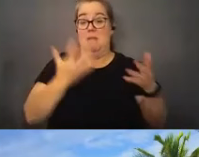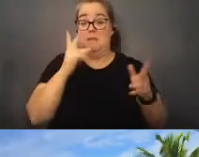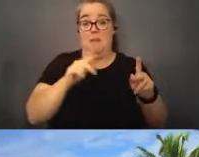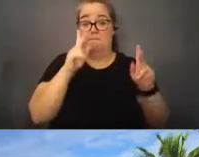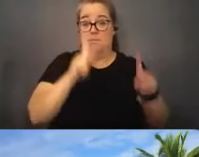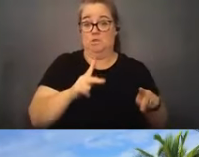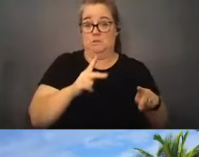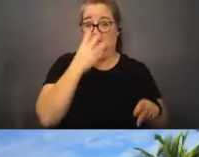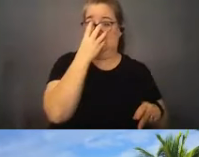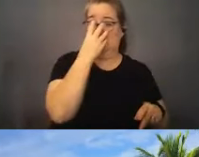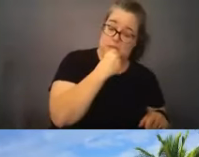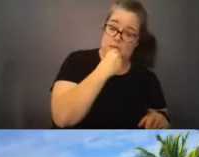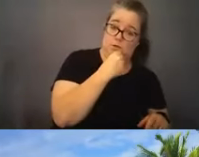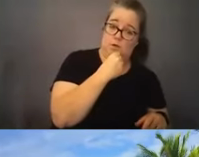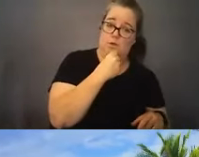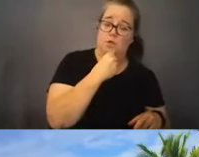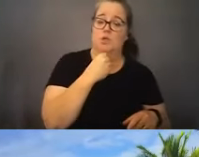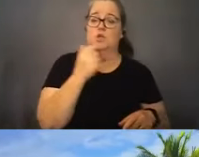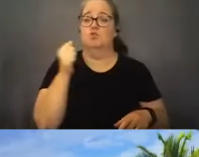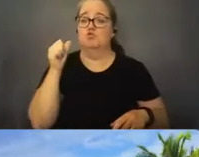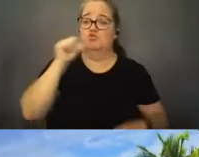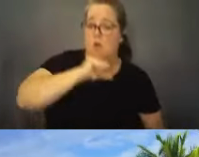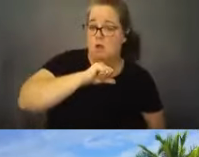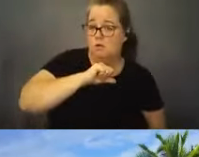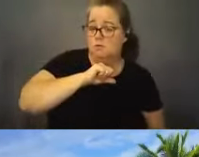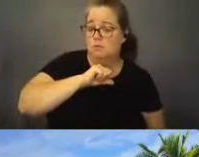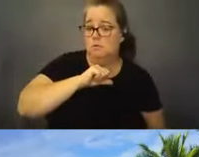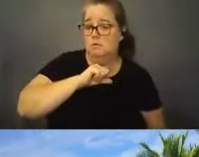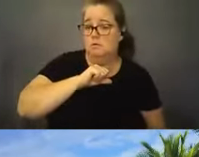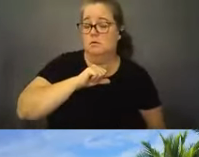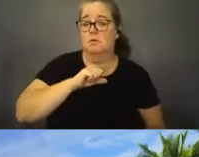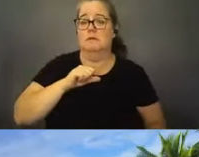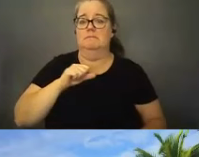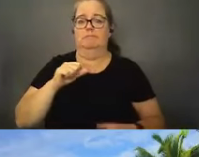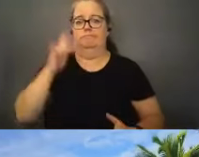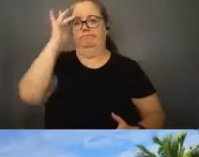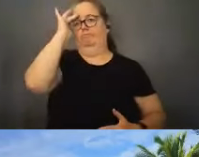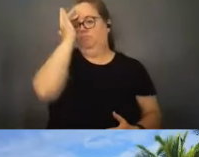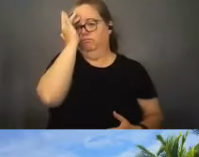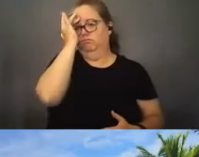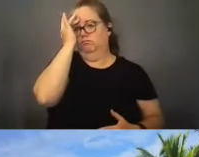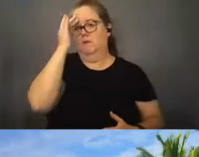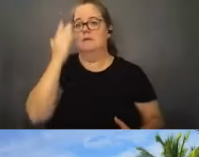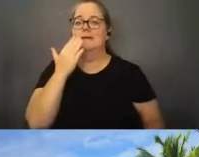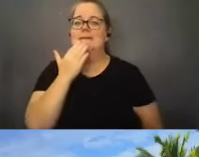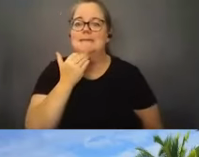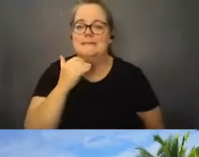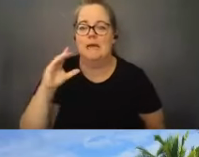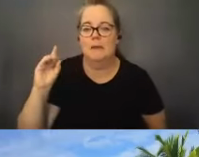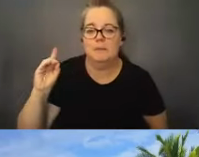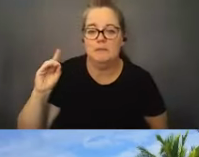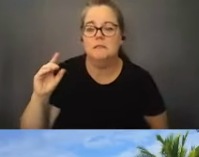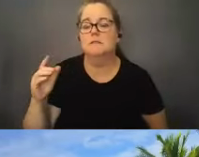drunk, you know, have a problem with a medical condition, diabetes, anything,